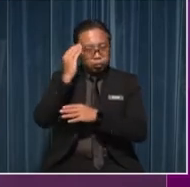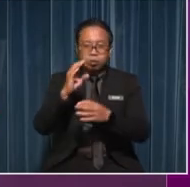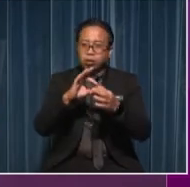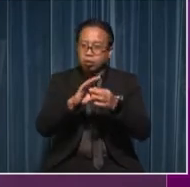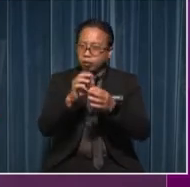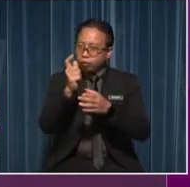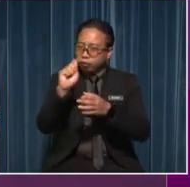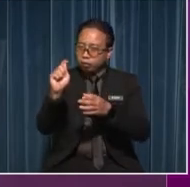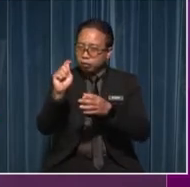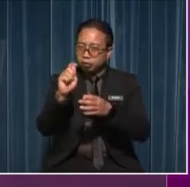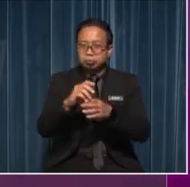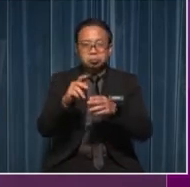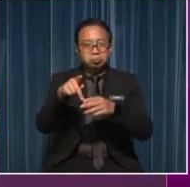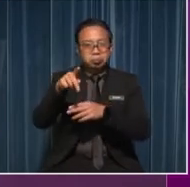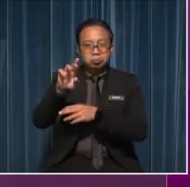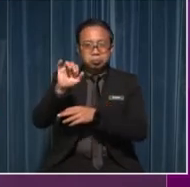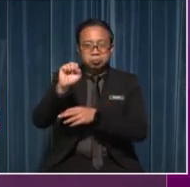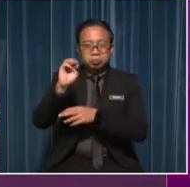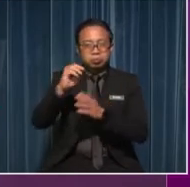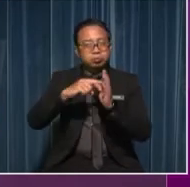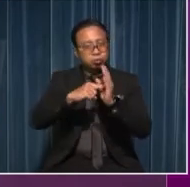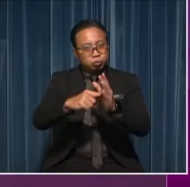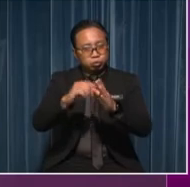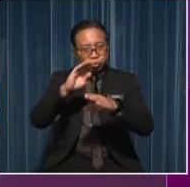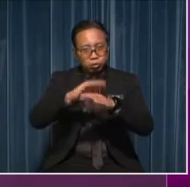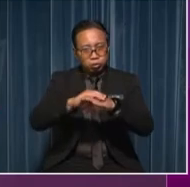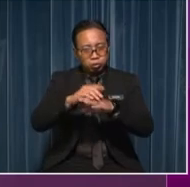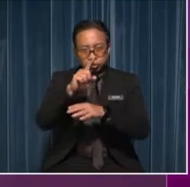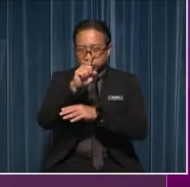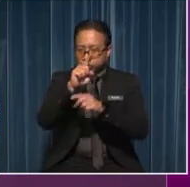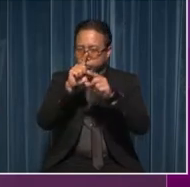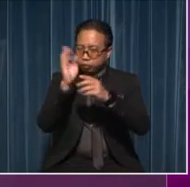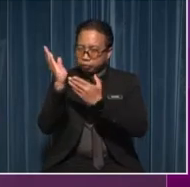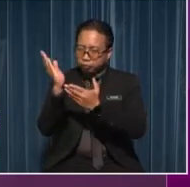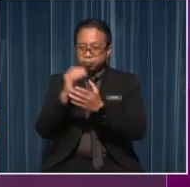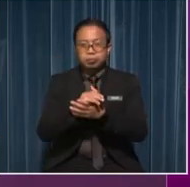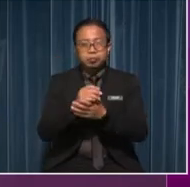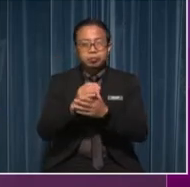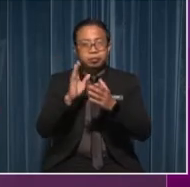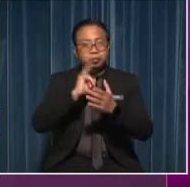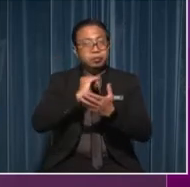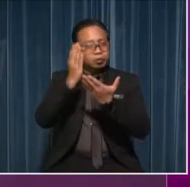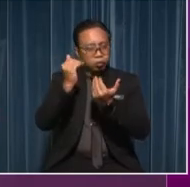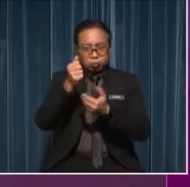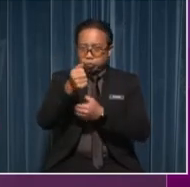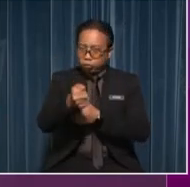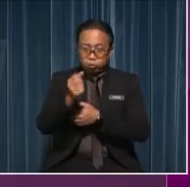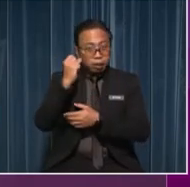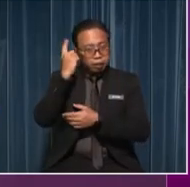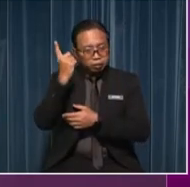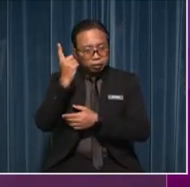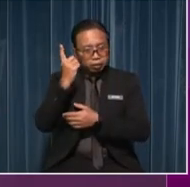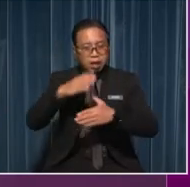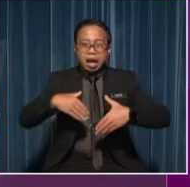prism, as shown on the screen. Now, I hope that you understand how to